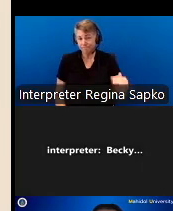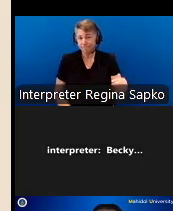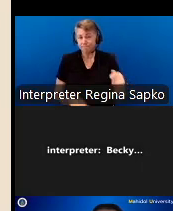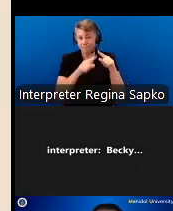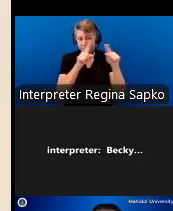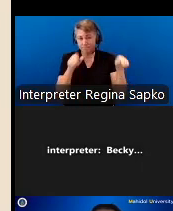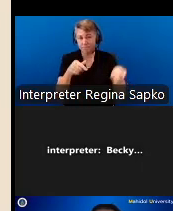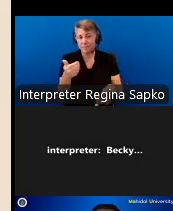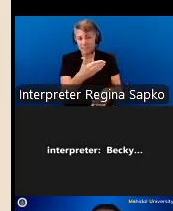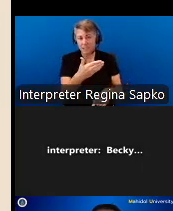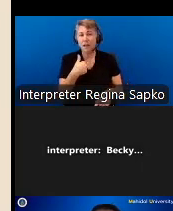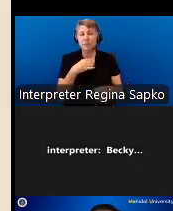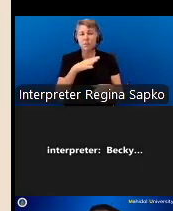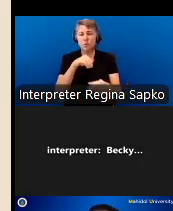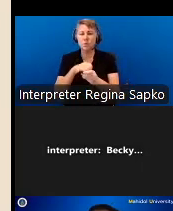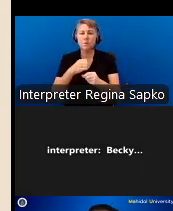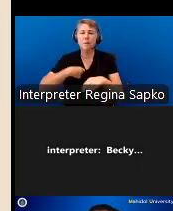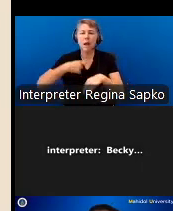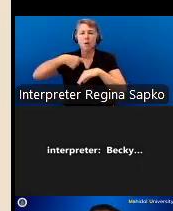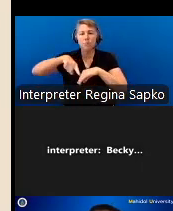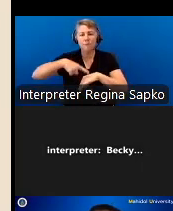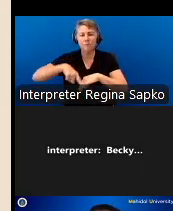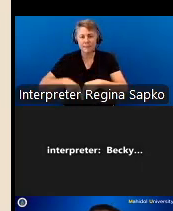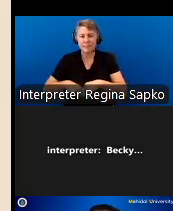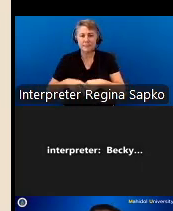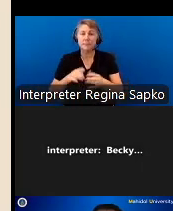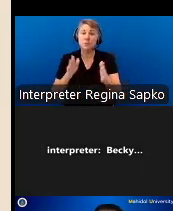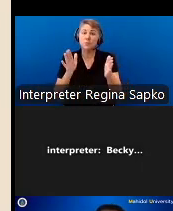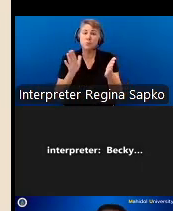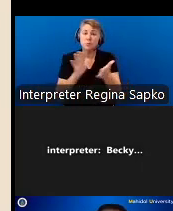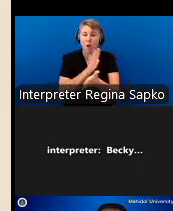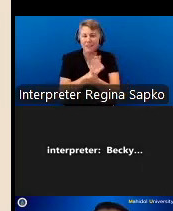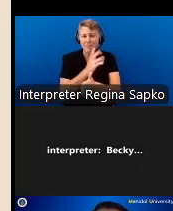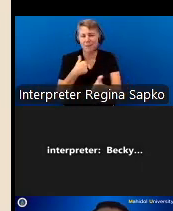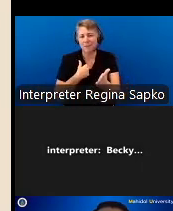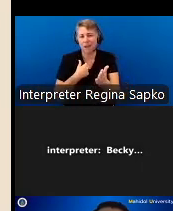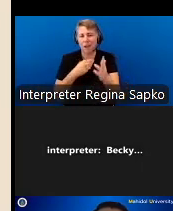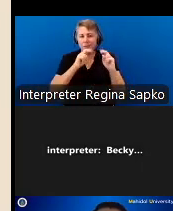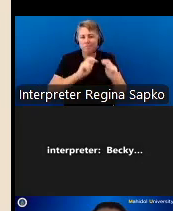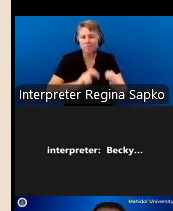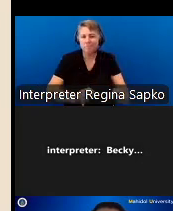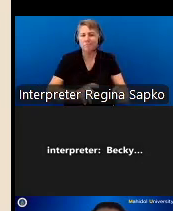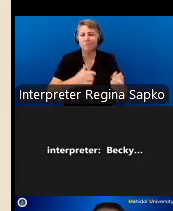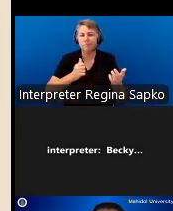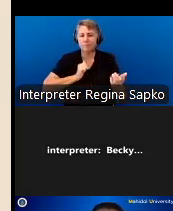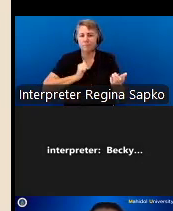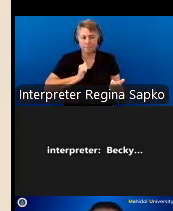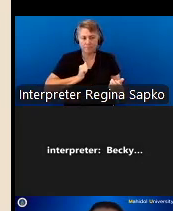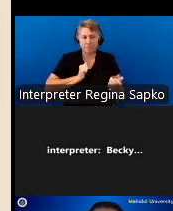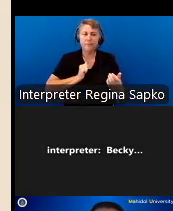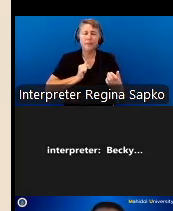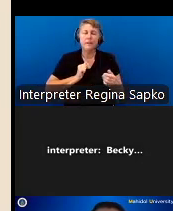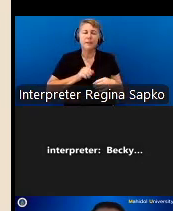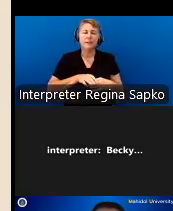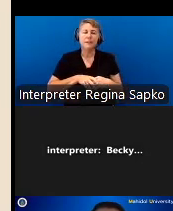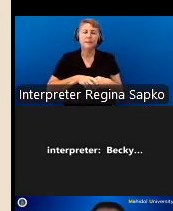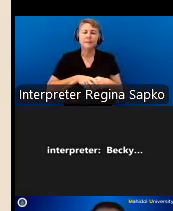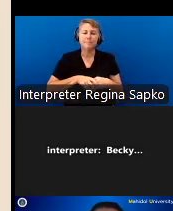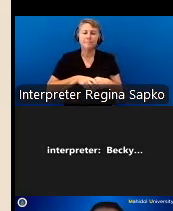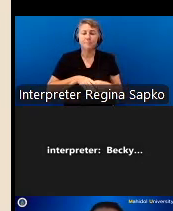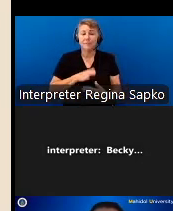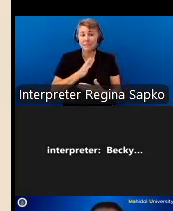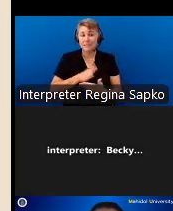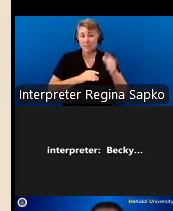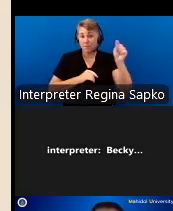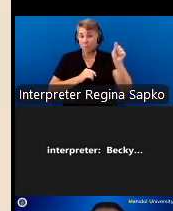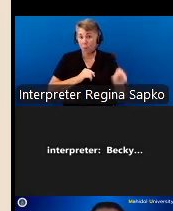the reference or the document that I refer to my finding. Some of them or